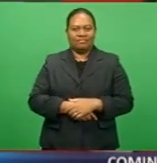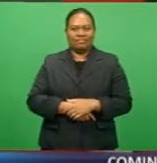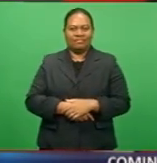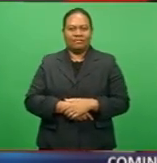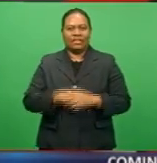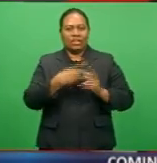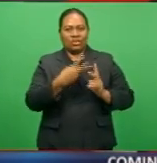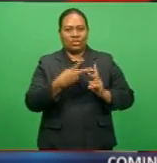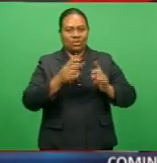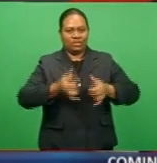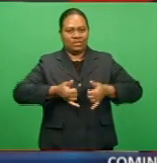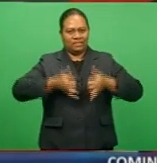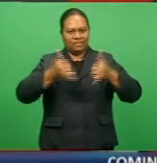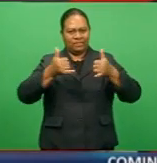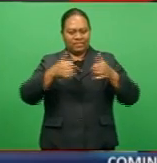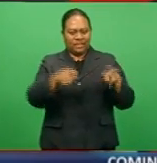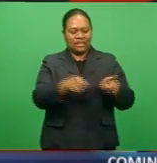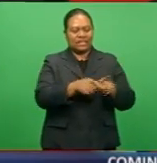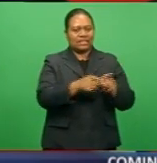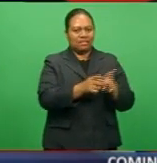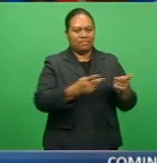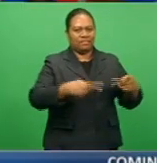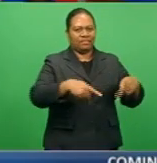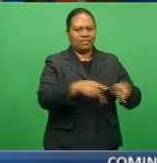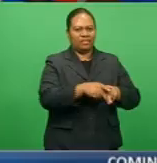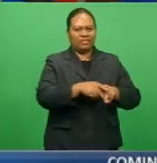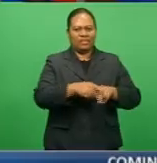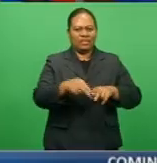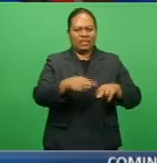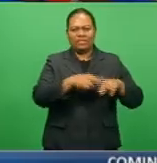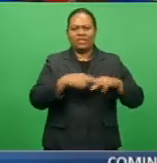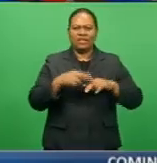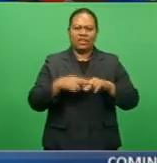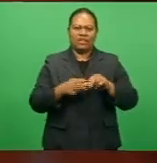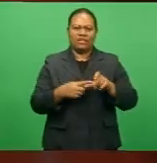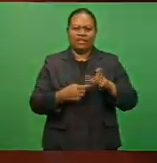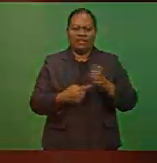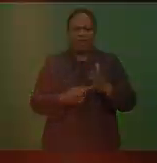And 2 champs in same pool for Fiji Fat. This and more coming up.